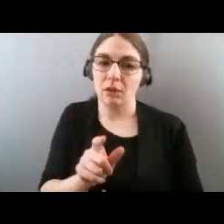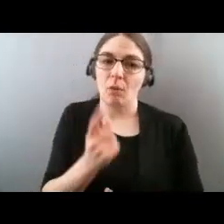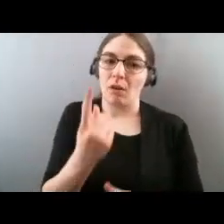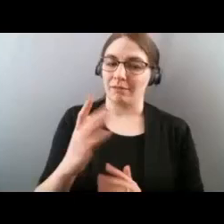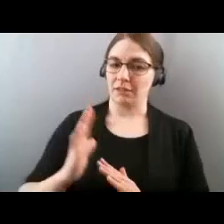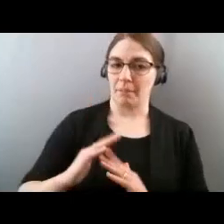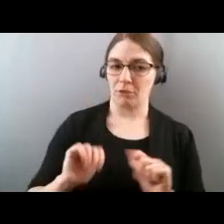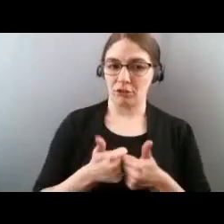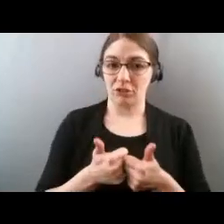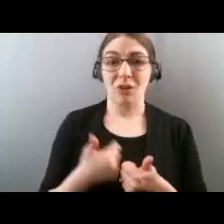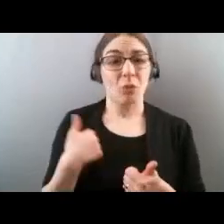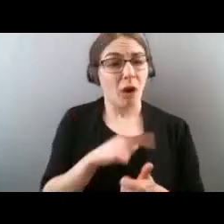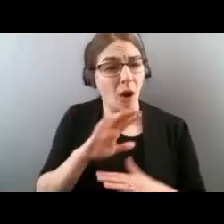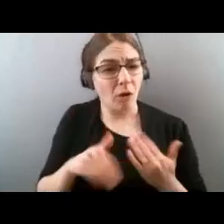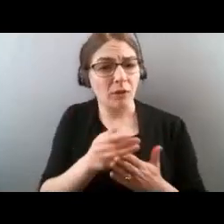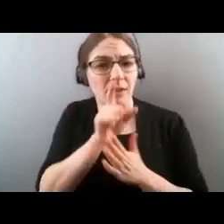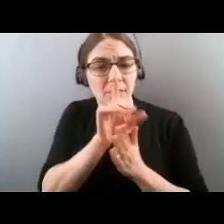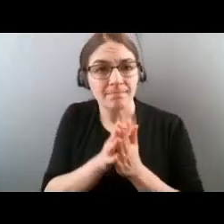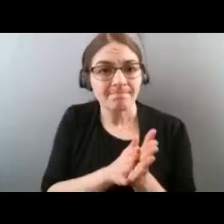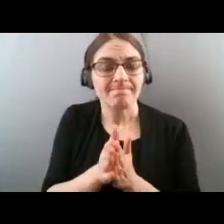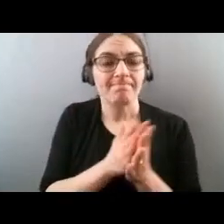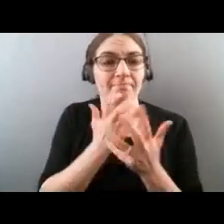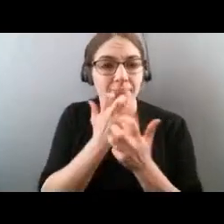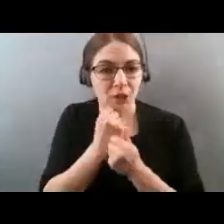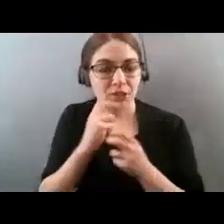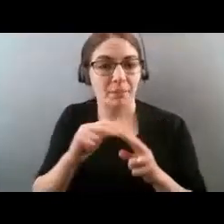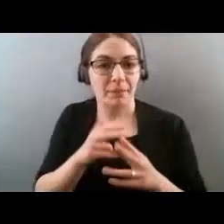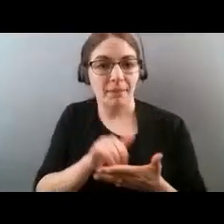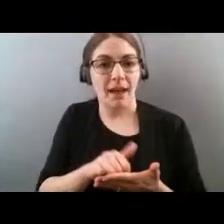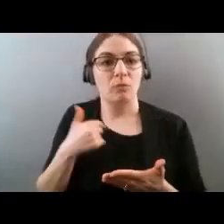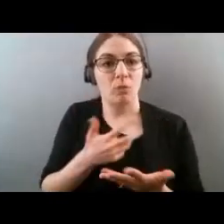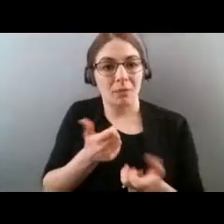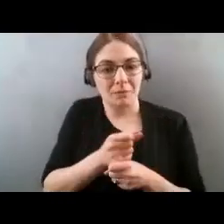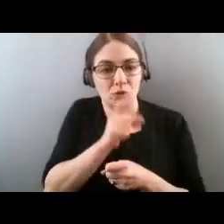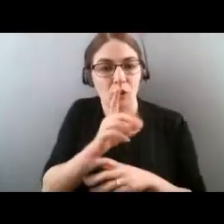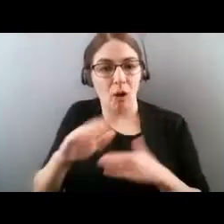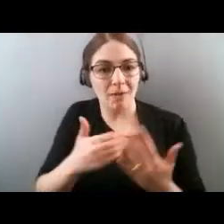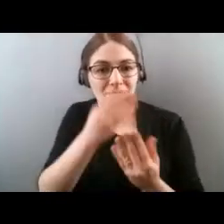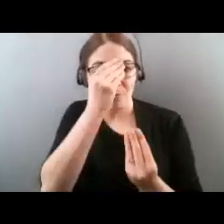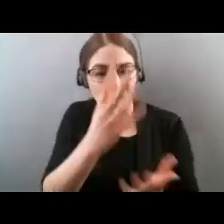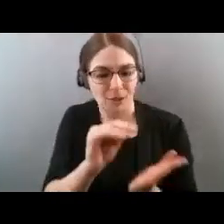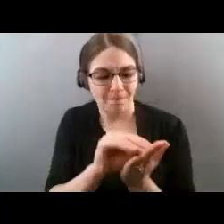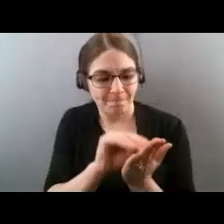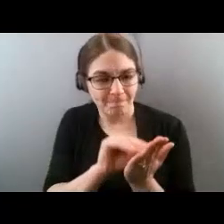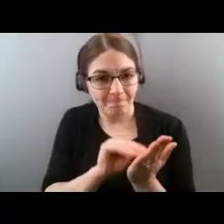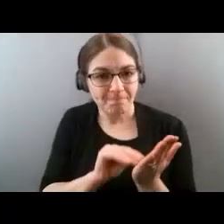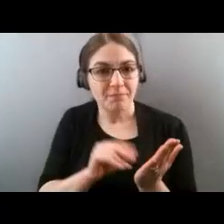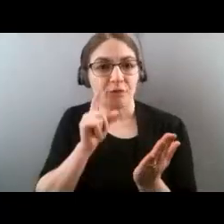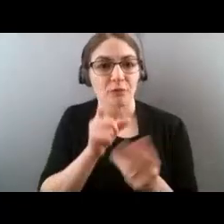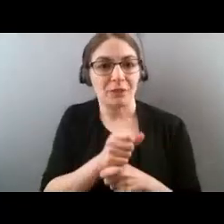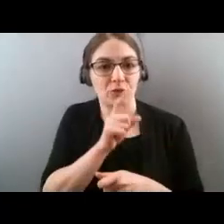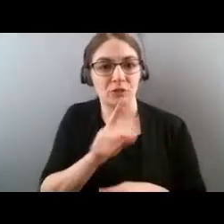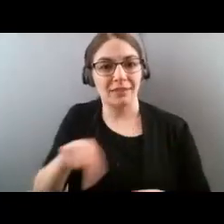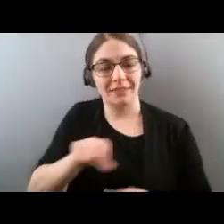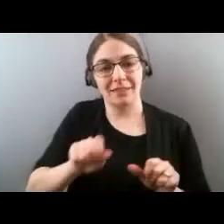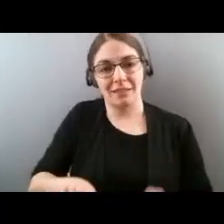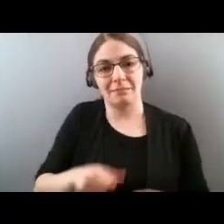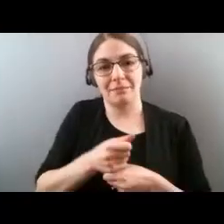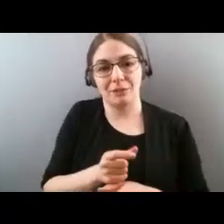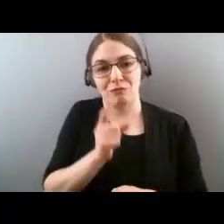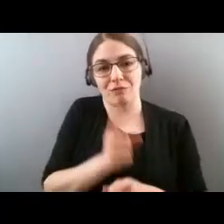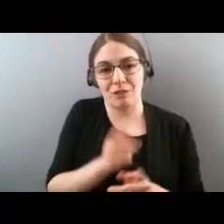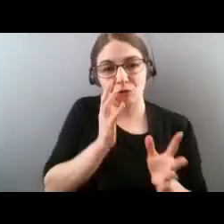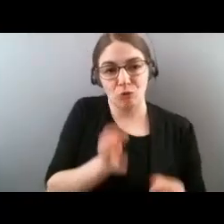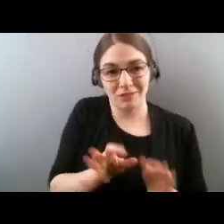think want to get all that information in so people can make the right choices. But we have to remember that other people have other